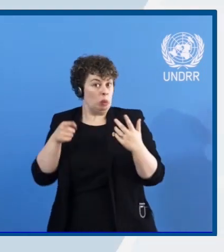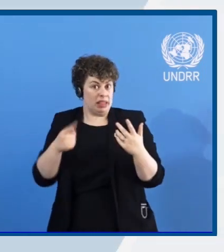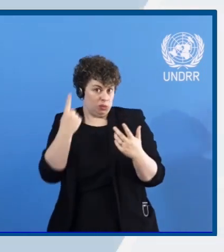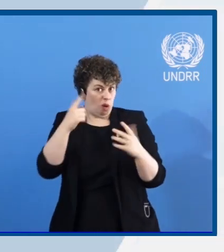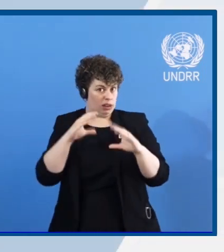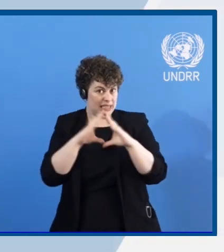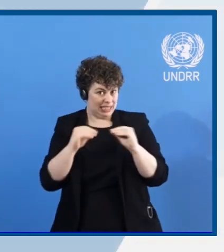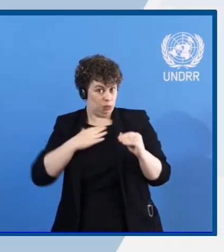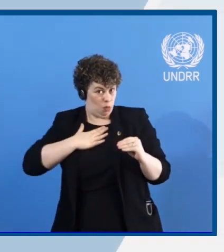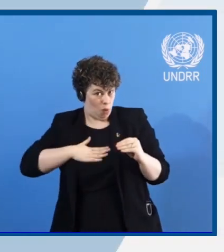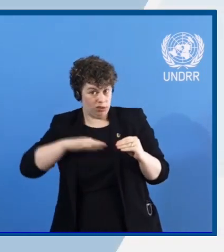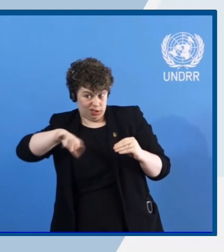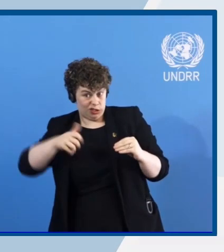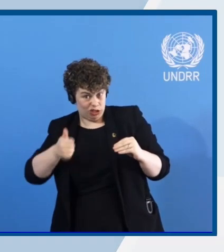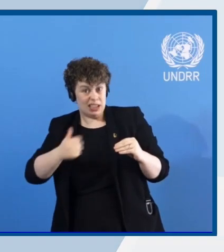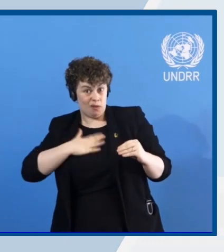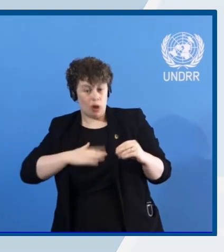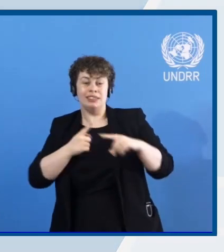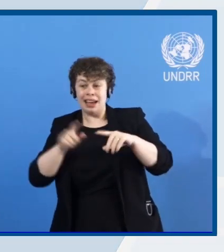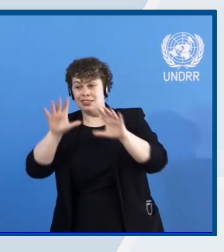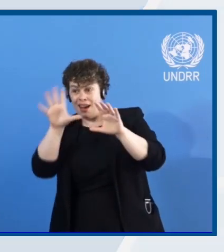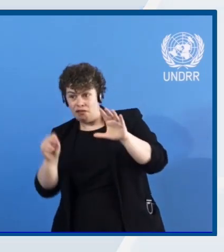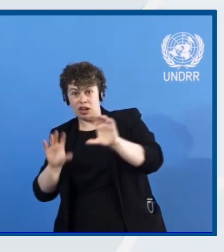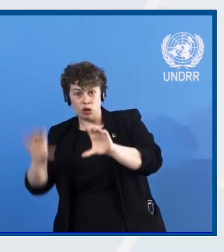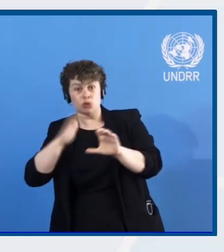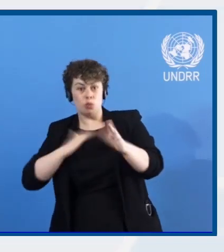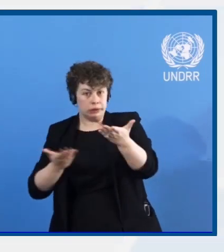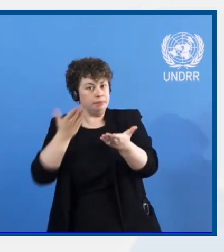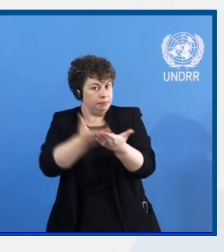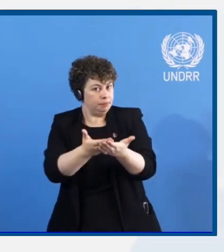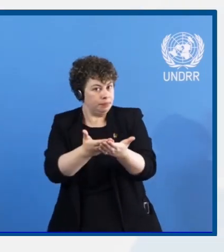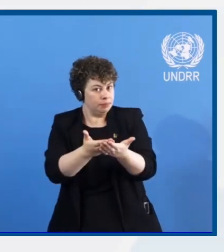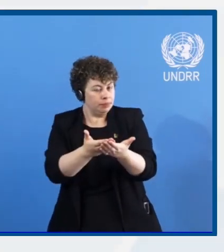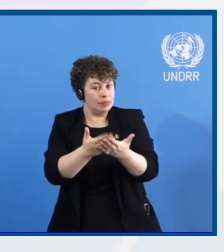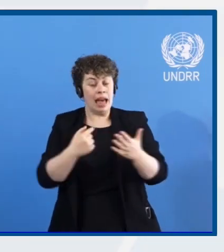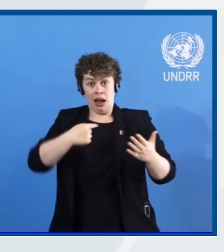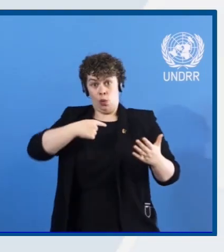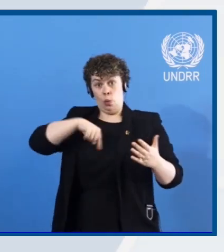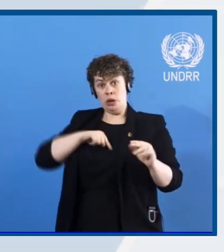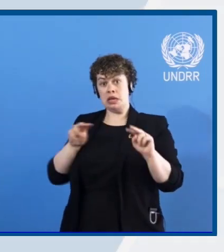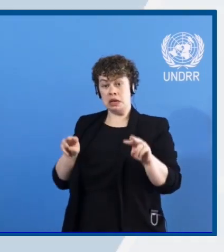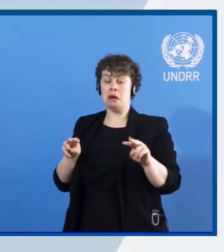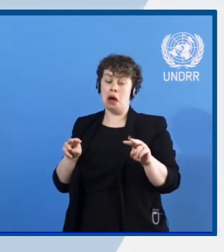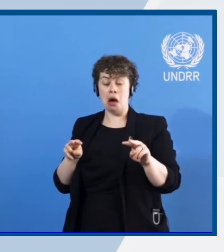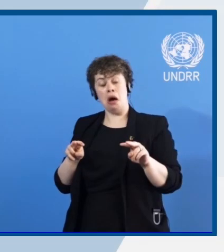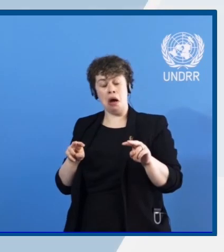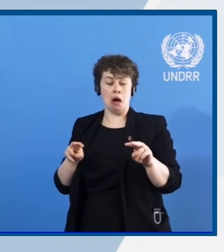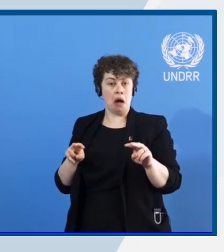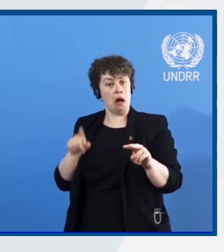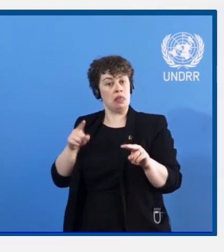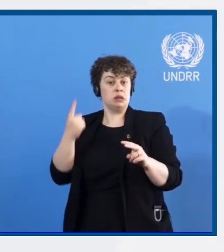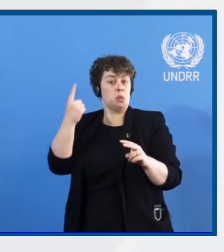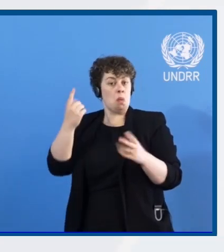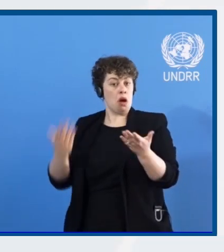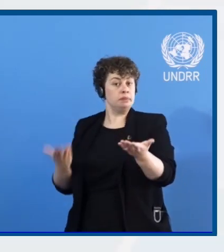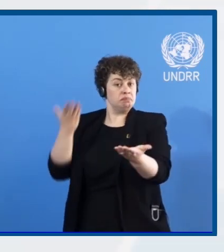indeed, there is work going on, and we believe that that could be, one of the